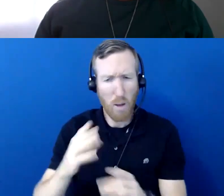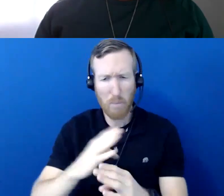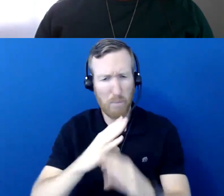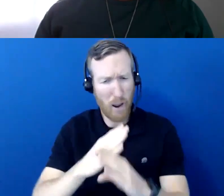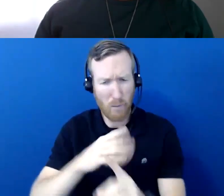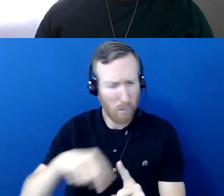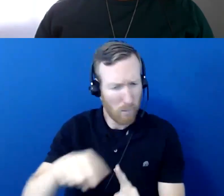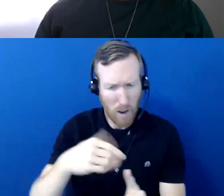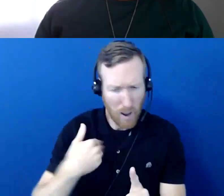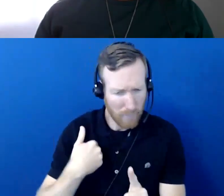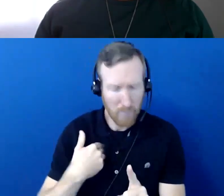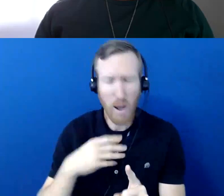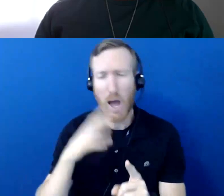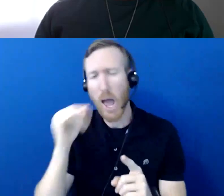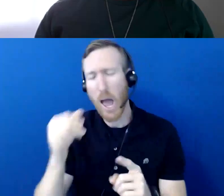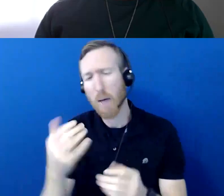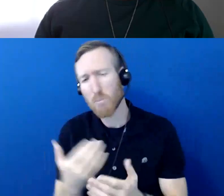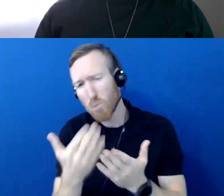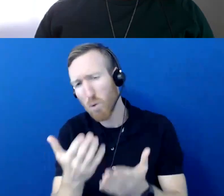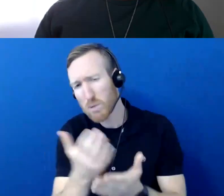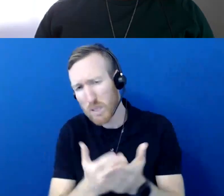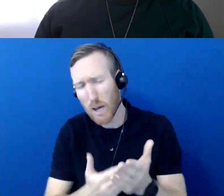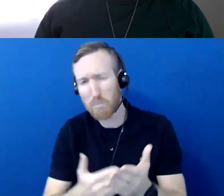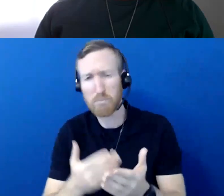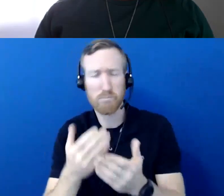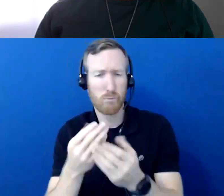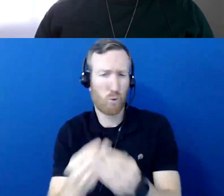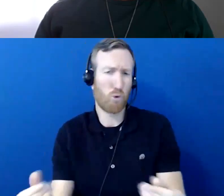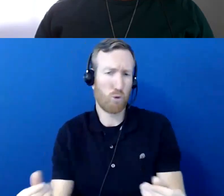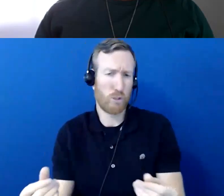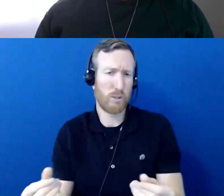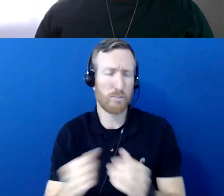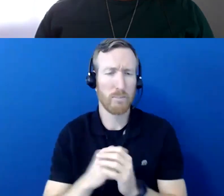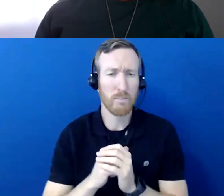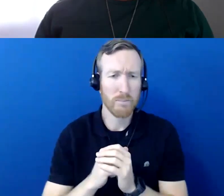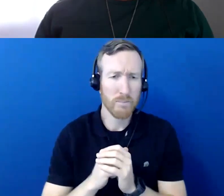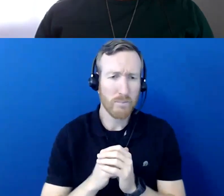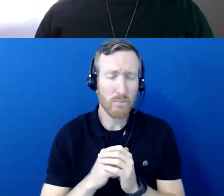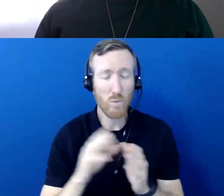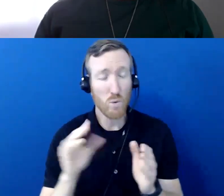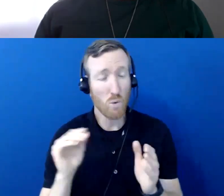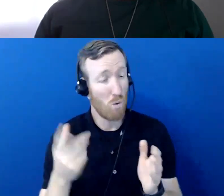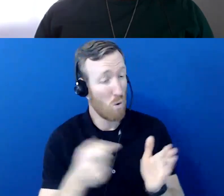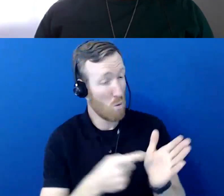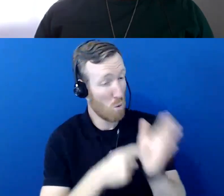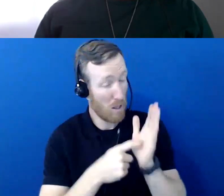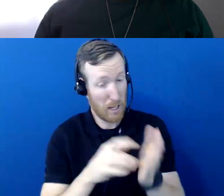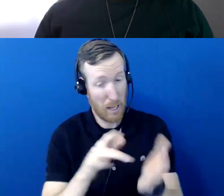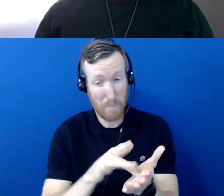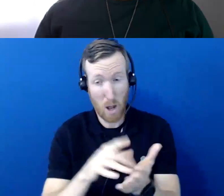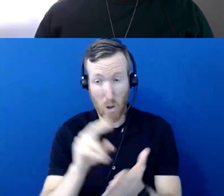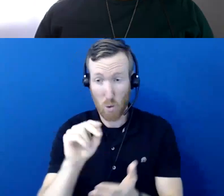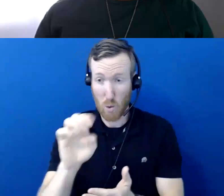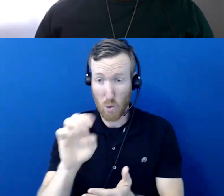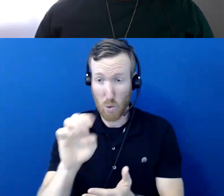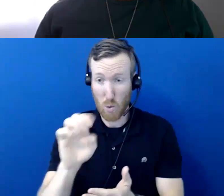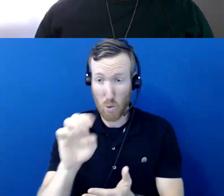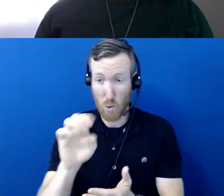and identify solutions. So requesting a medical note every year, that's